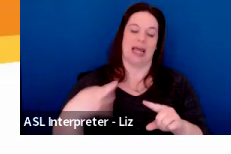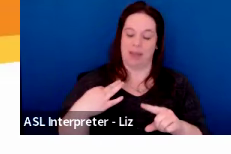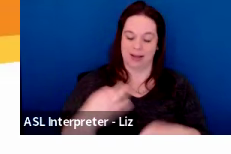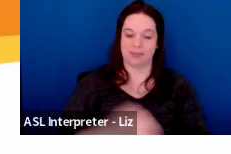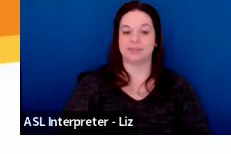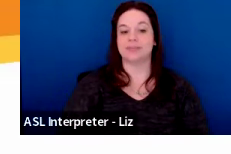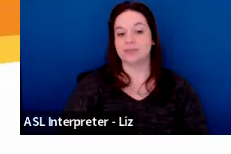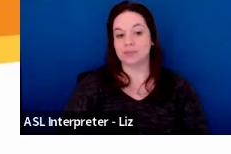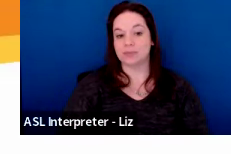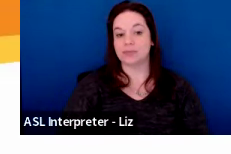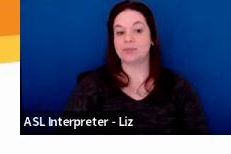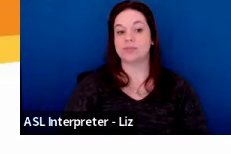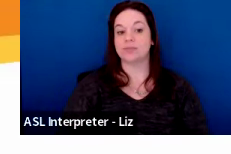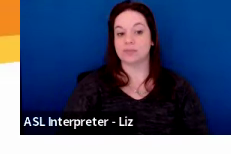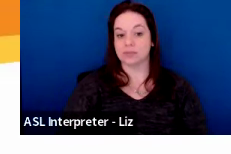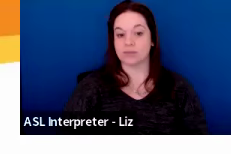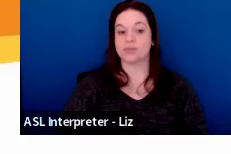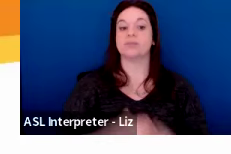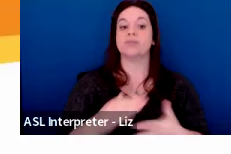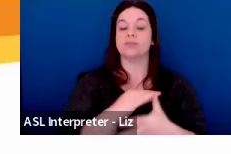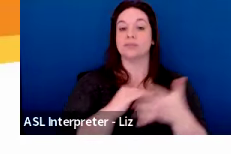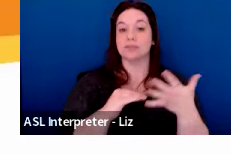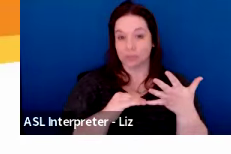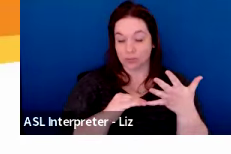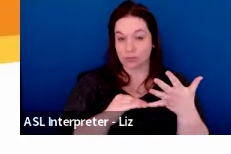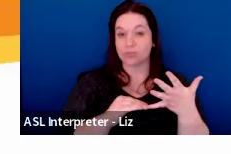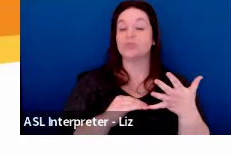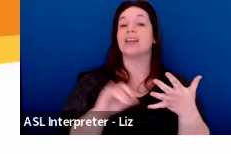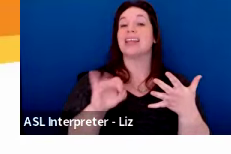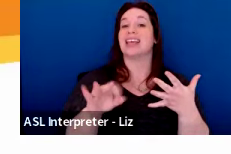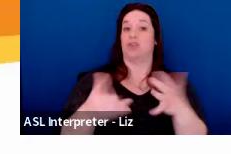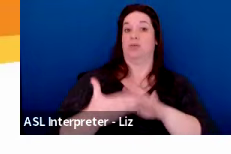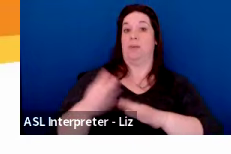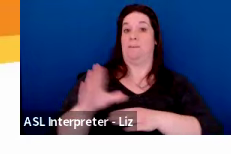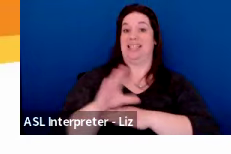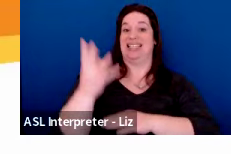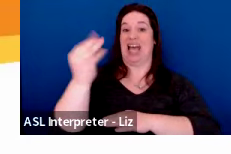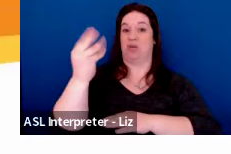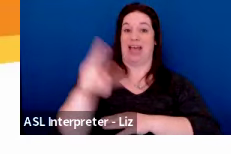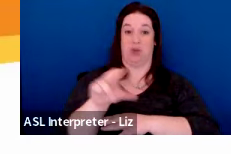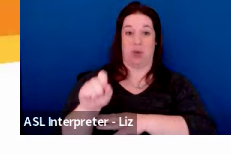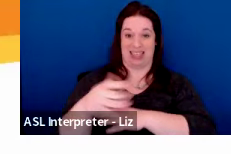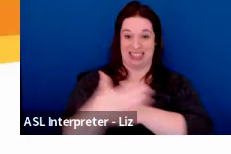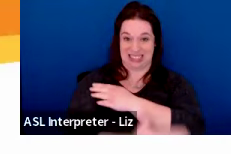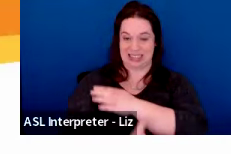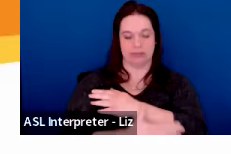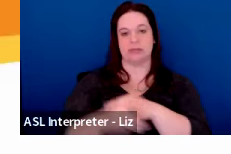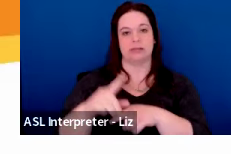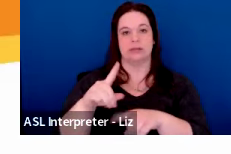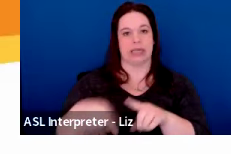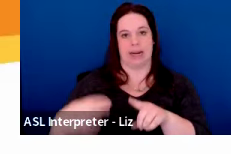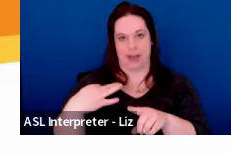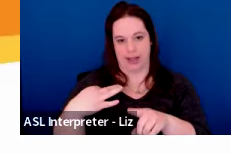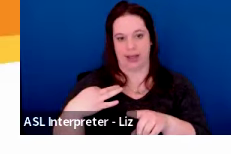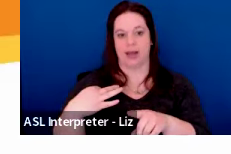And also, it's very important that you cannot apply it if you conduct business outside of the United States, or if